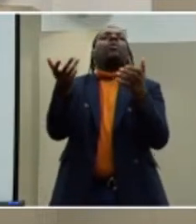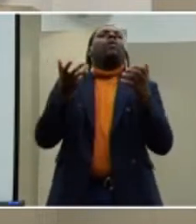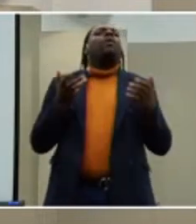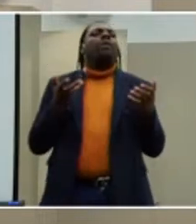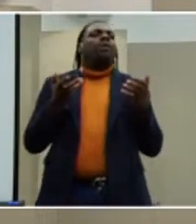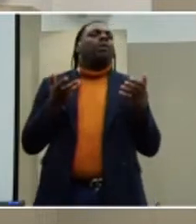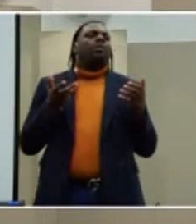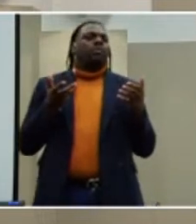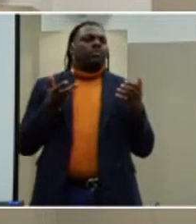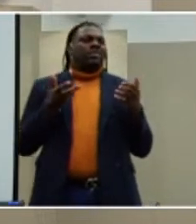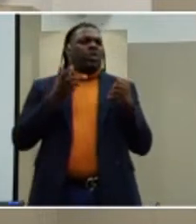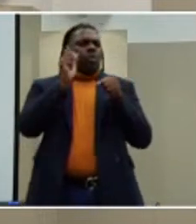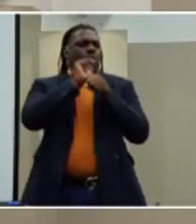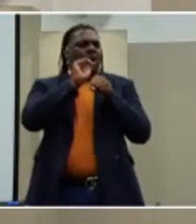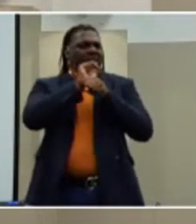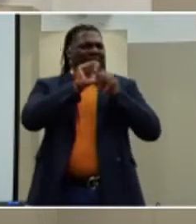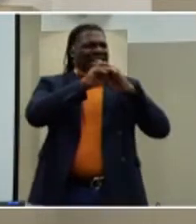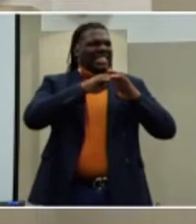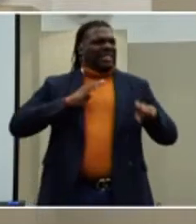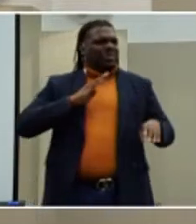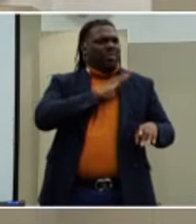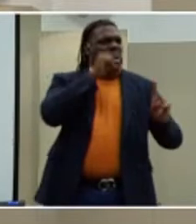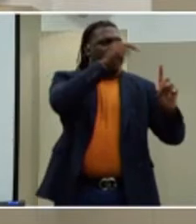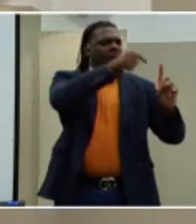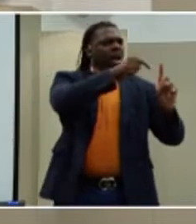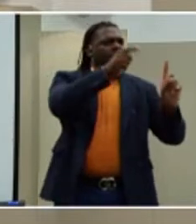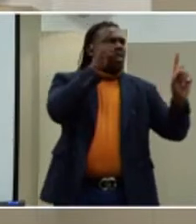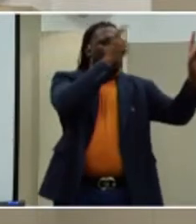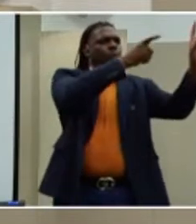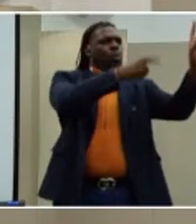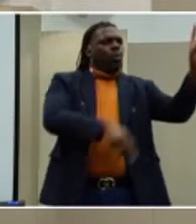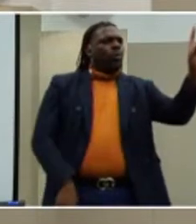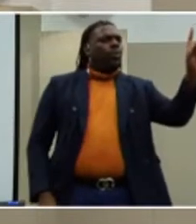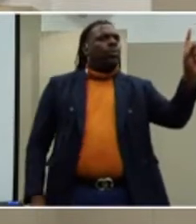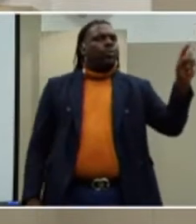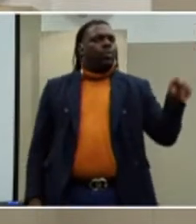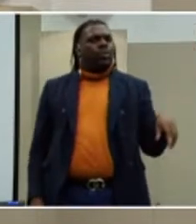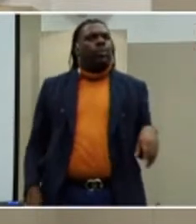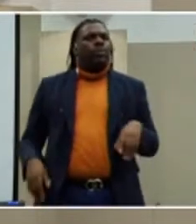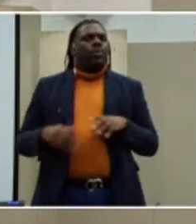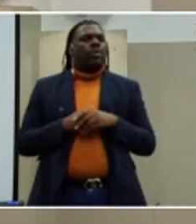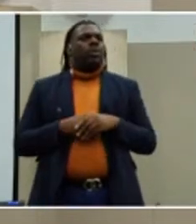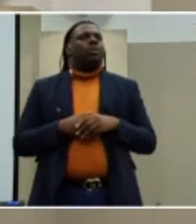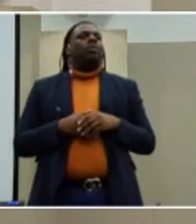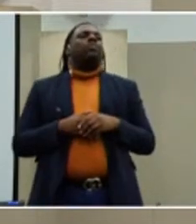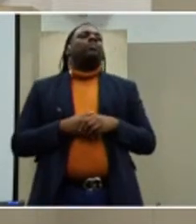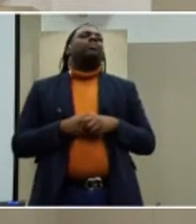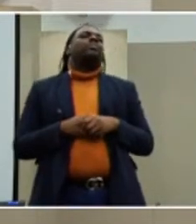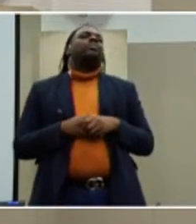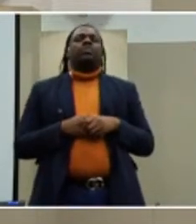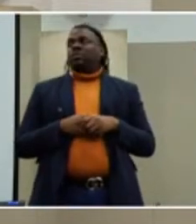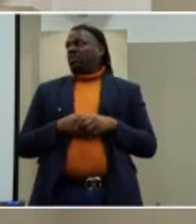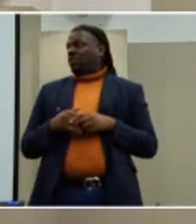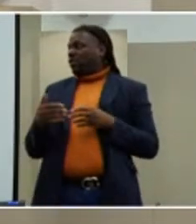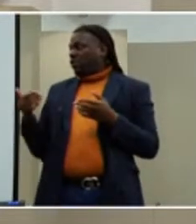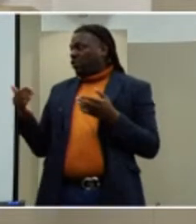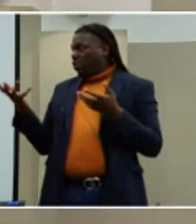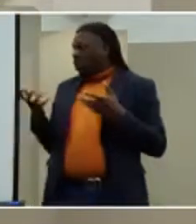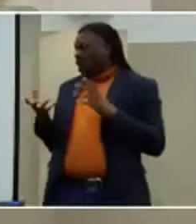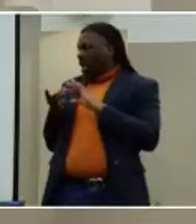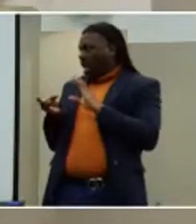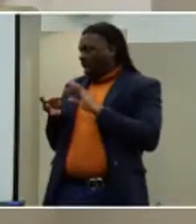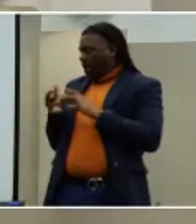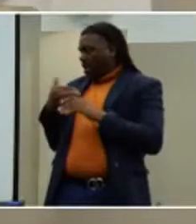about the work of the Access Board, and we've already done that. Do you have more, Sacha, that you want to?